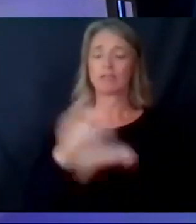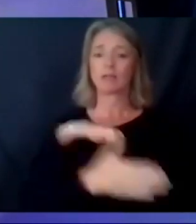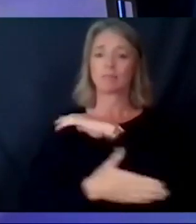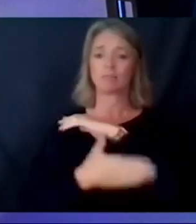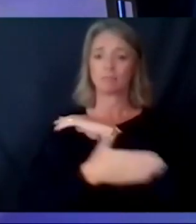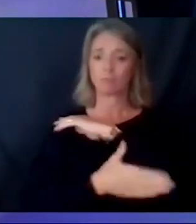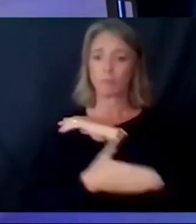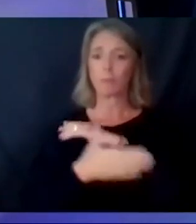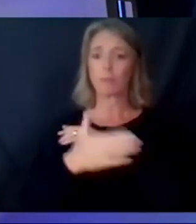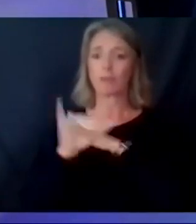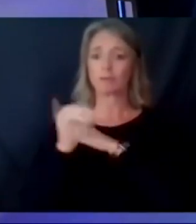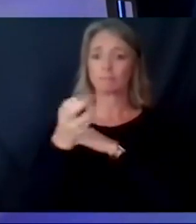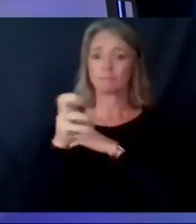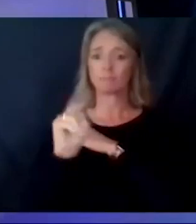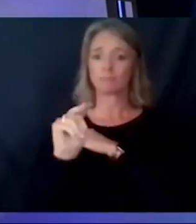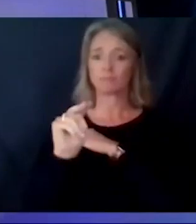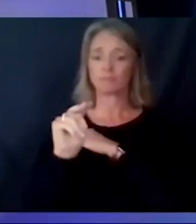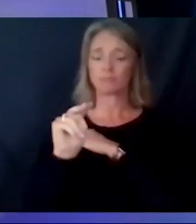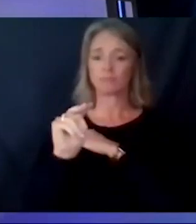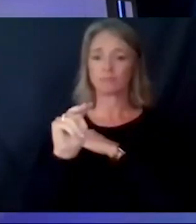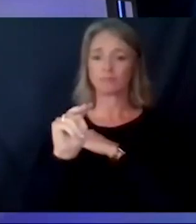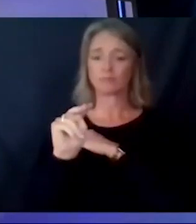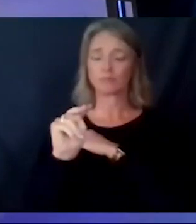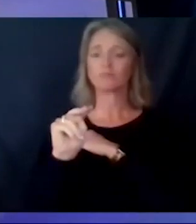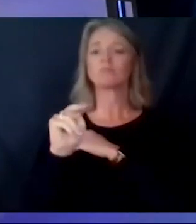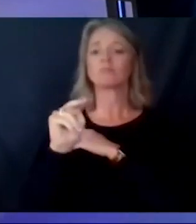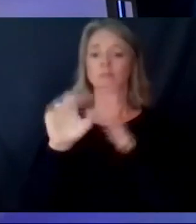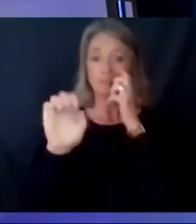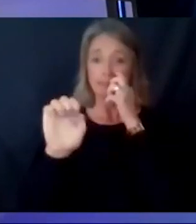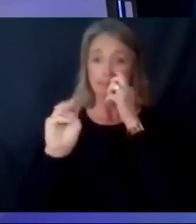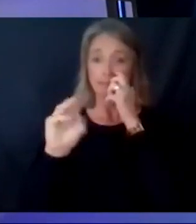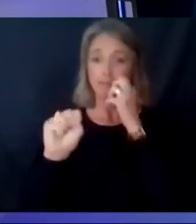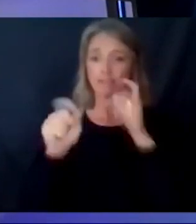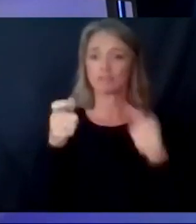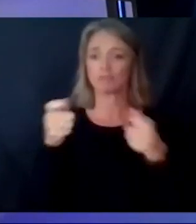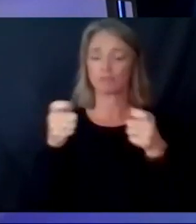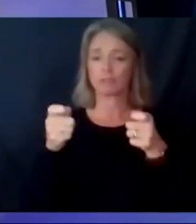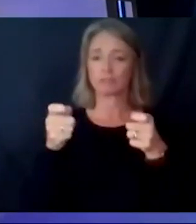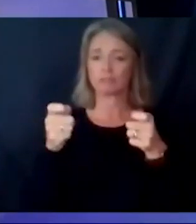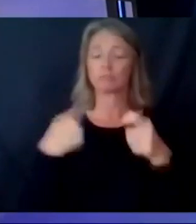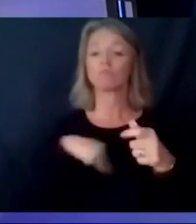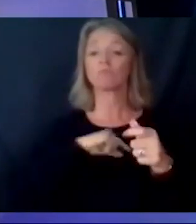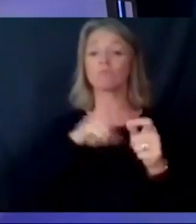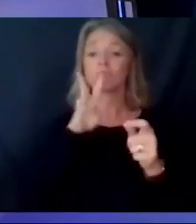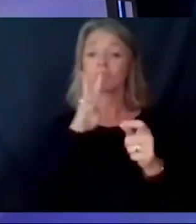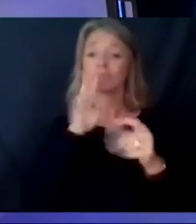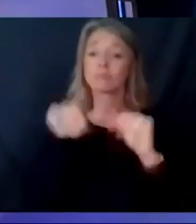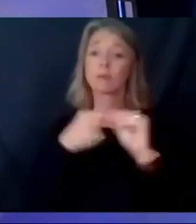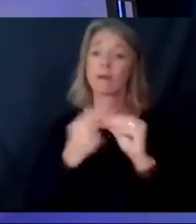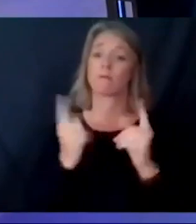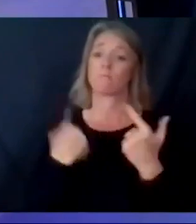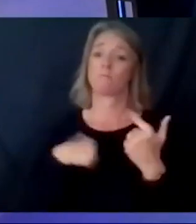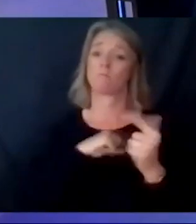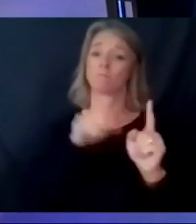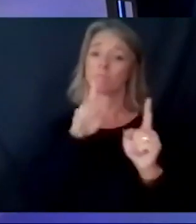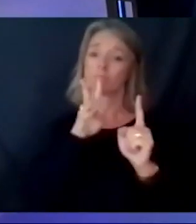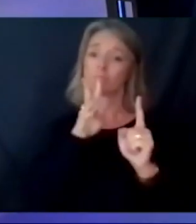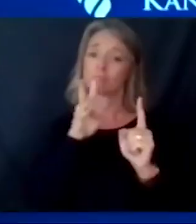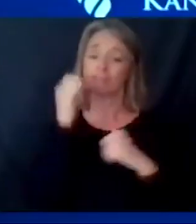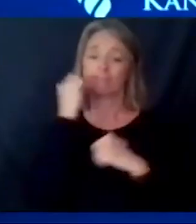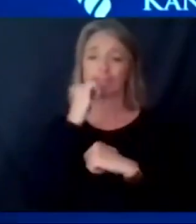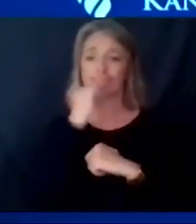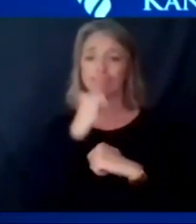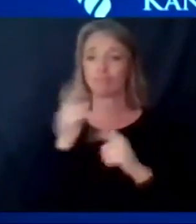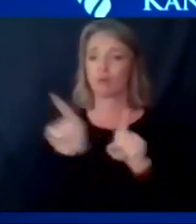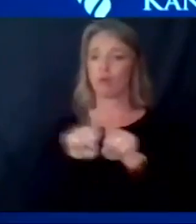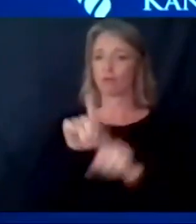We'll talk more about what you're seeing every day, but we're gonna check in just a moment with Dr. Dana Hawkinson. I think Hawk may